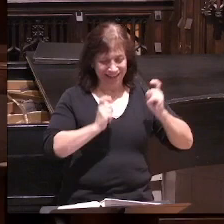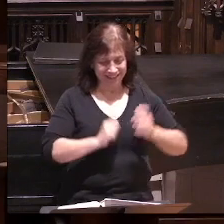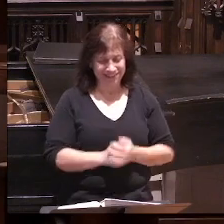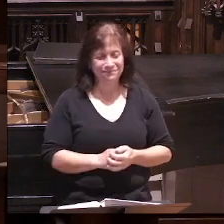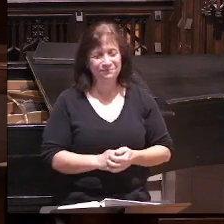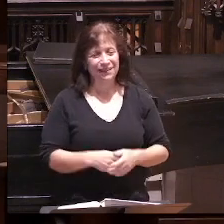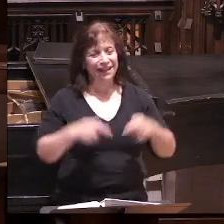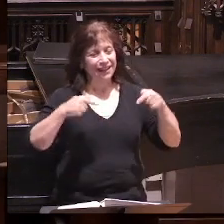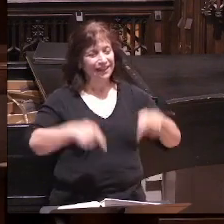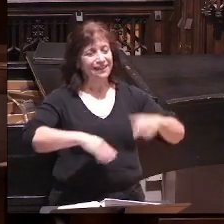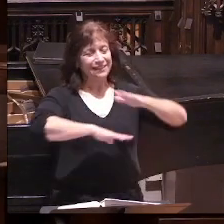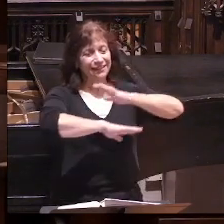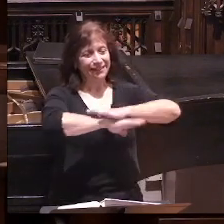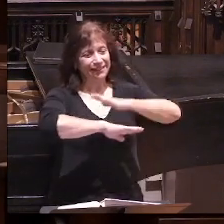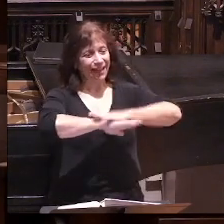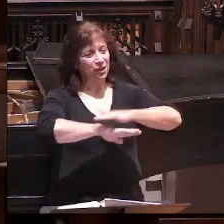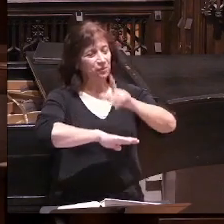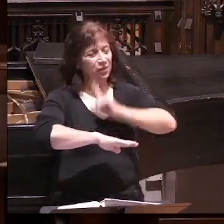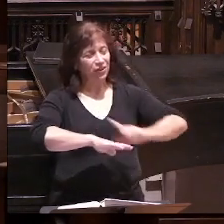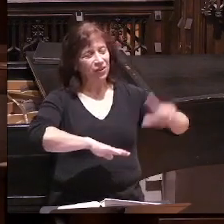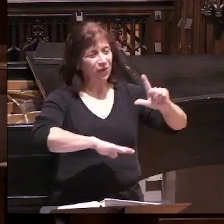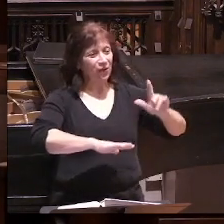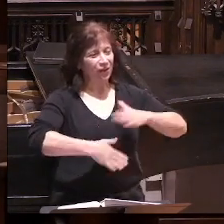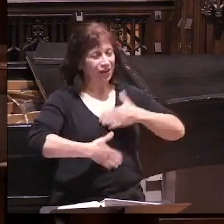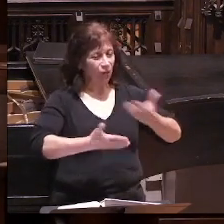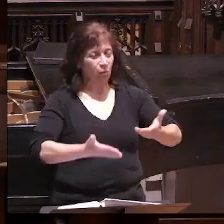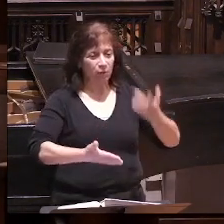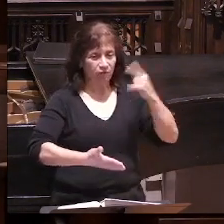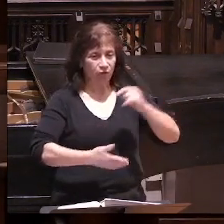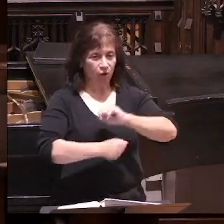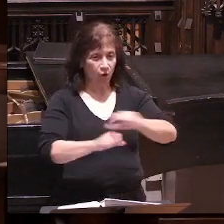This is the table of the Lord, open to all.